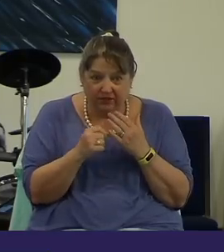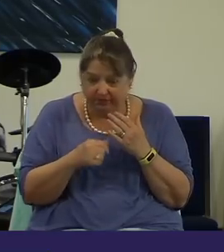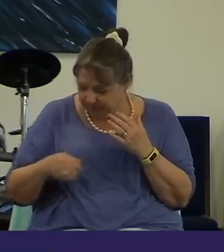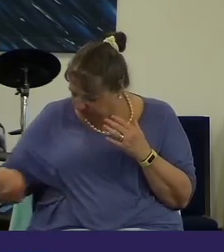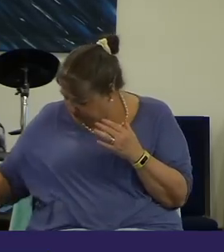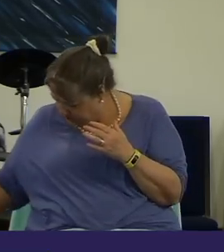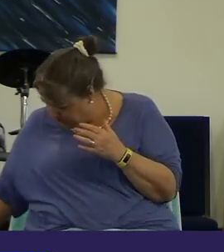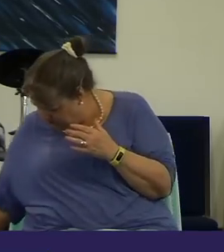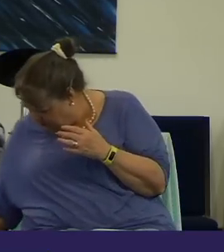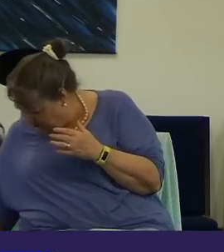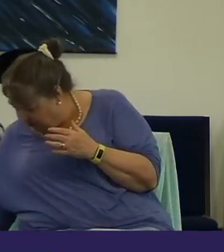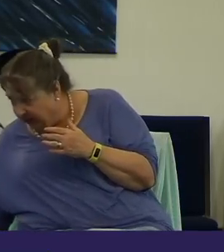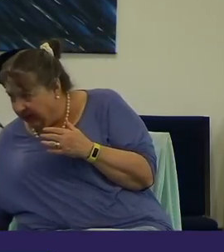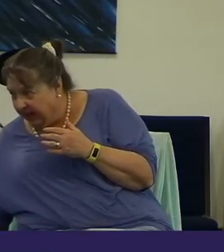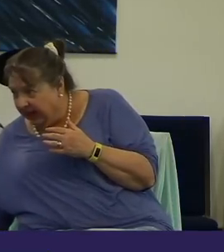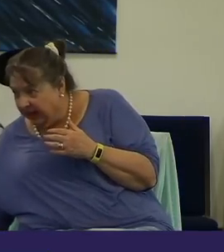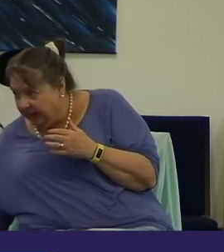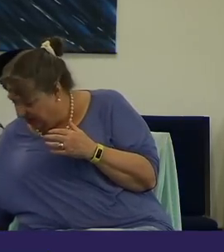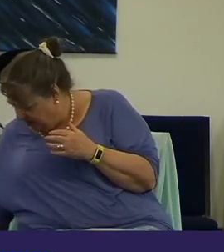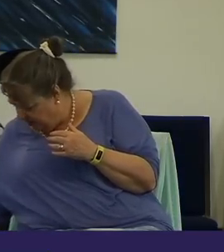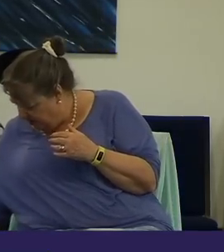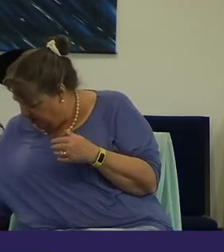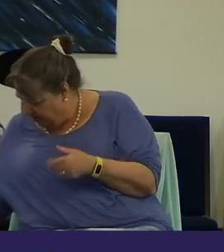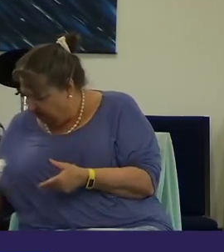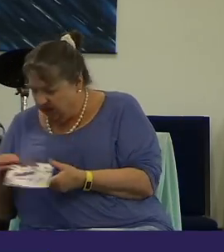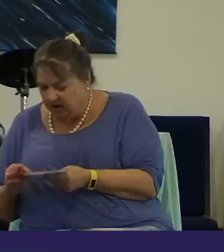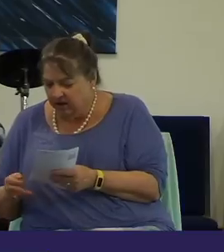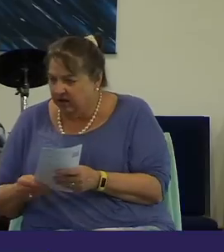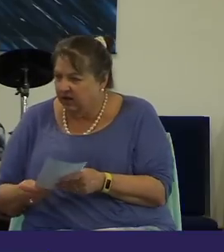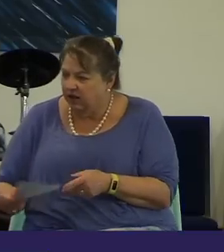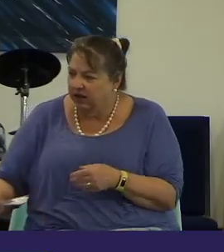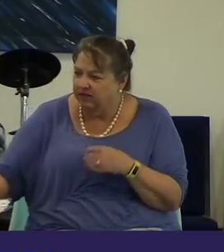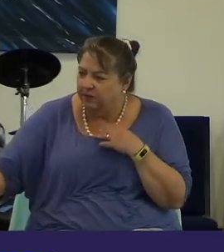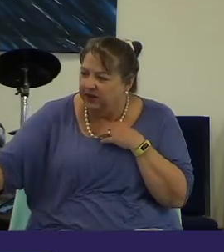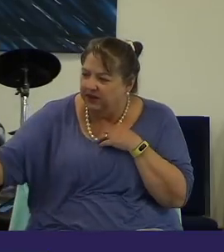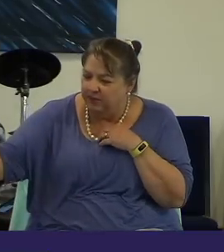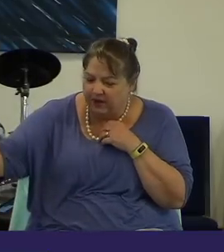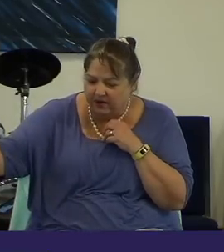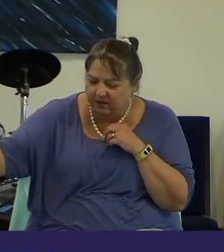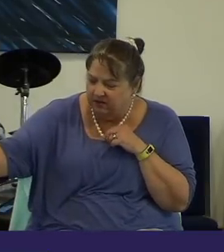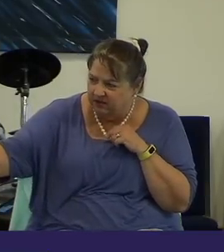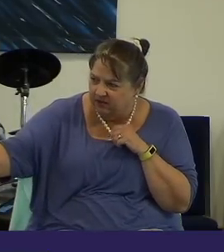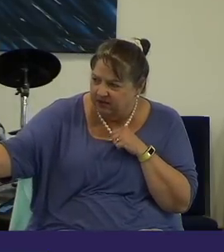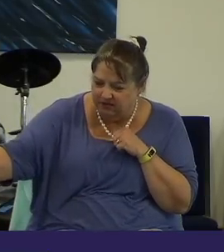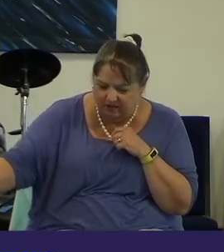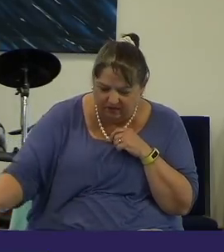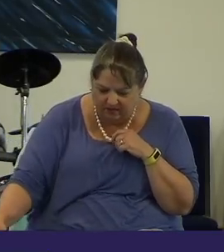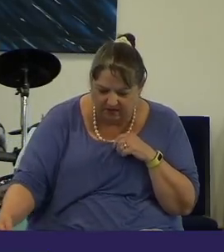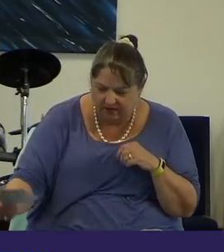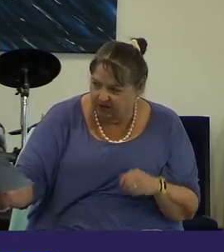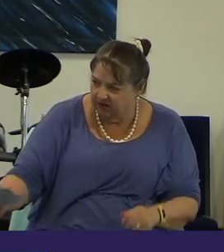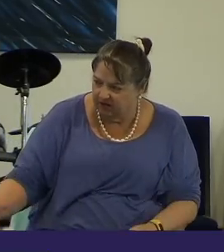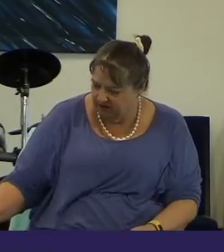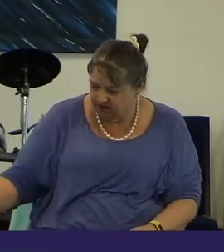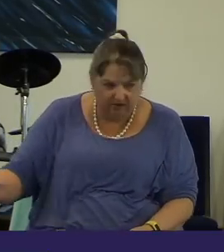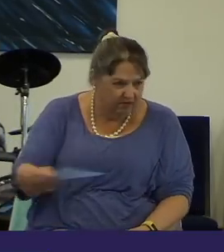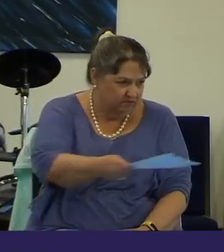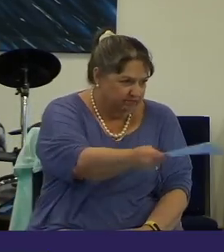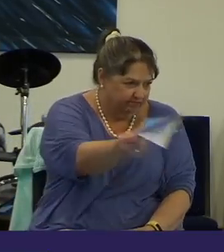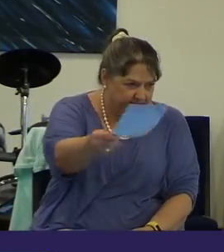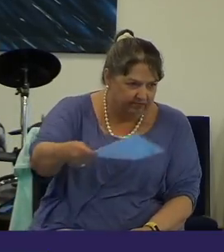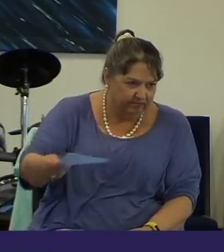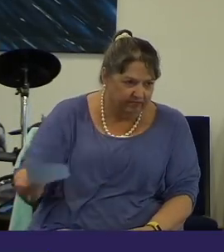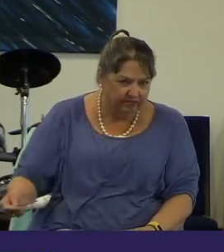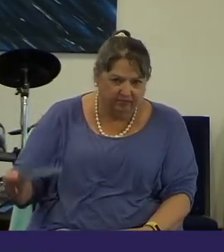your hand? You're here today and you do not have a bulletin, you're visiting with us. Someone, you're from the church. Yes. Someone